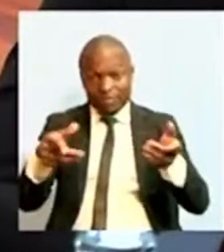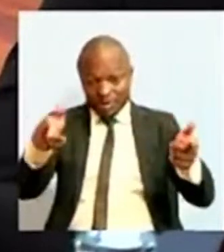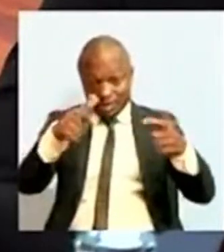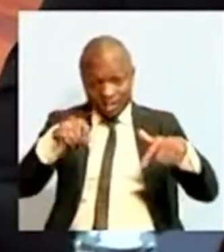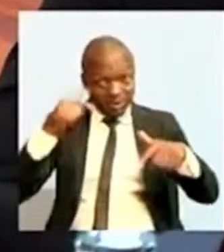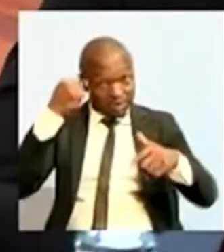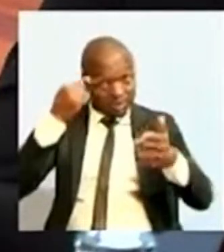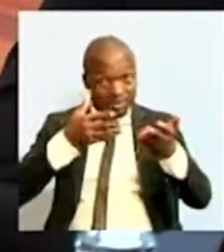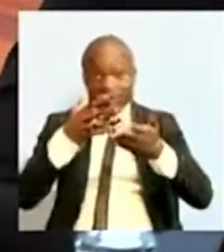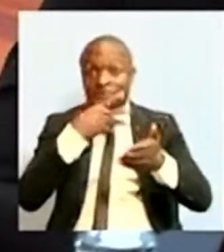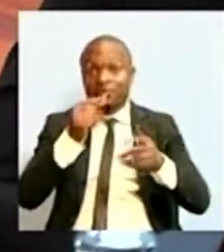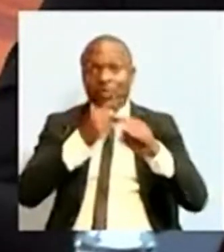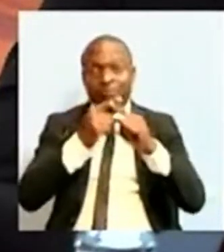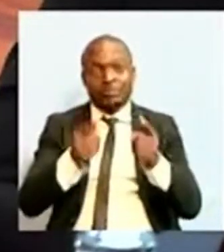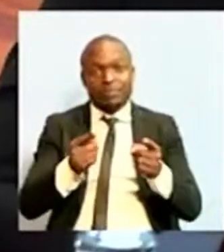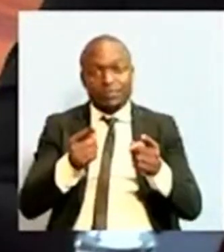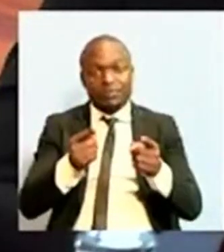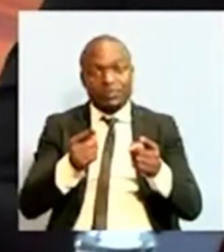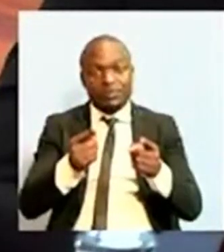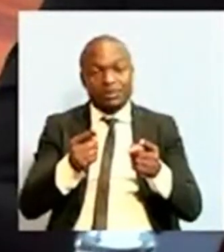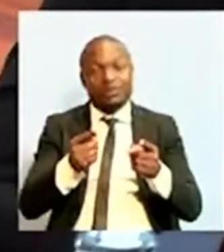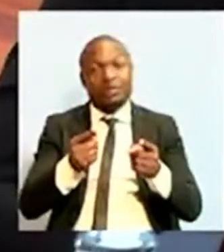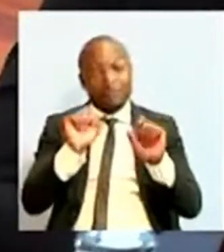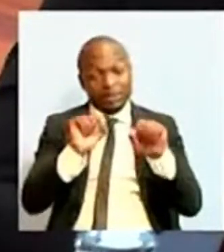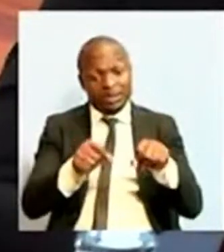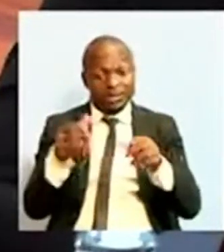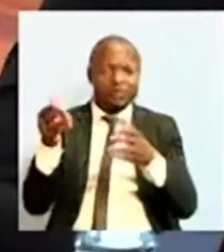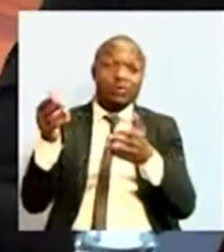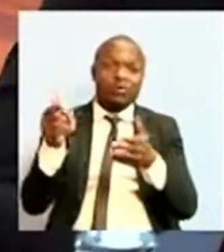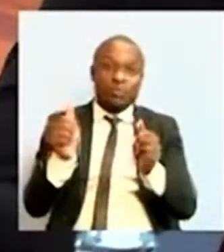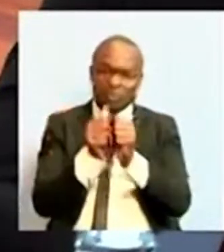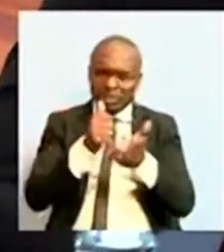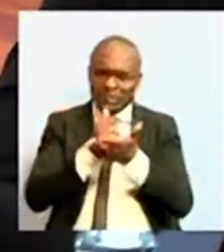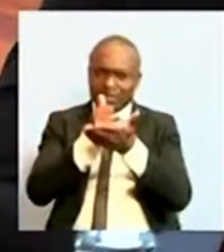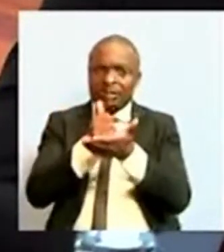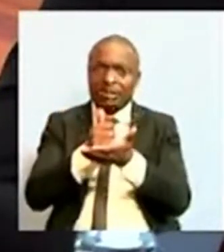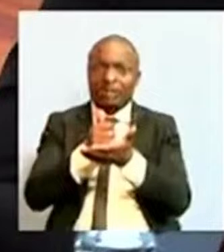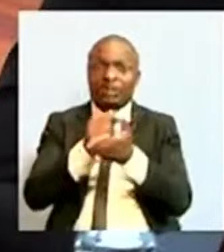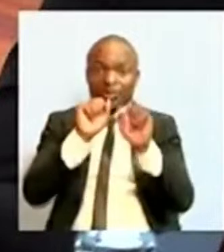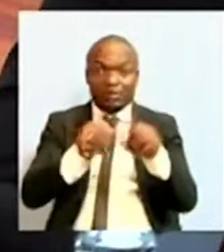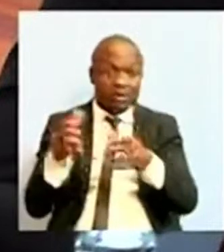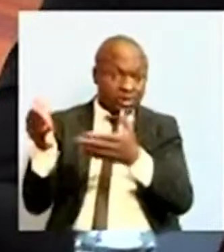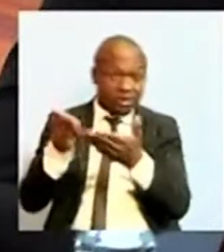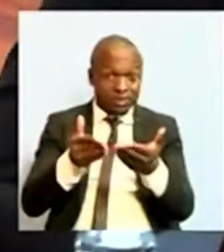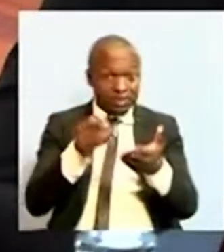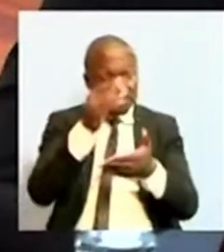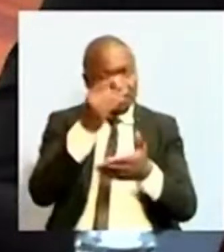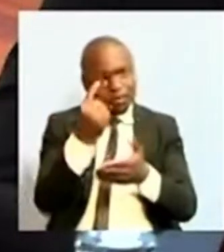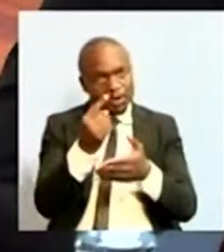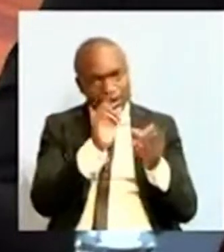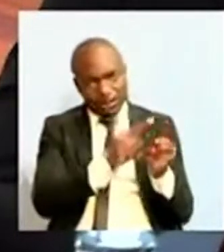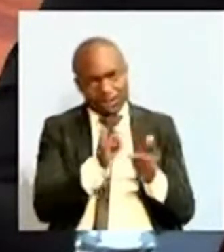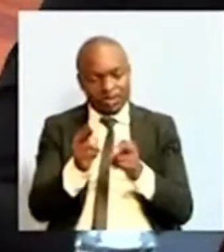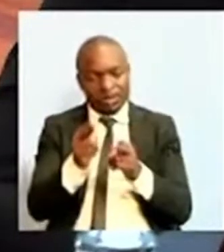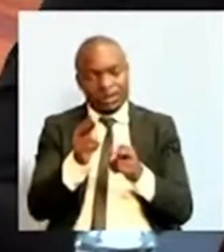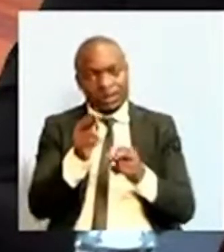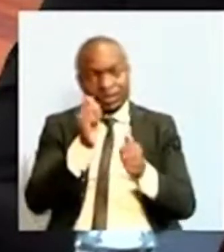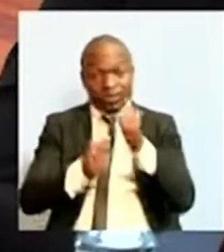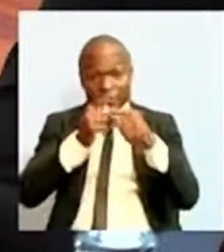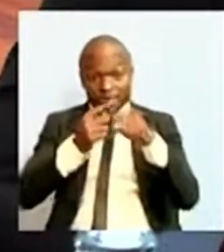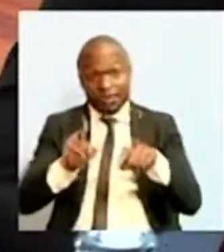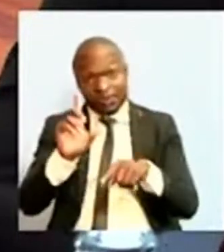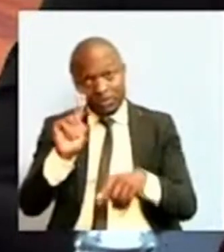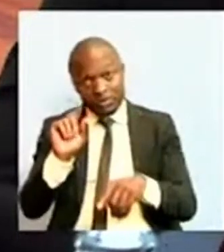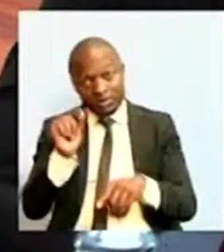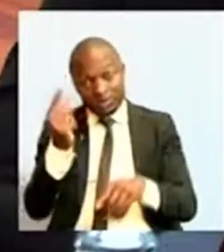I wish we brought, Chair, with your indulgence, we can bring one of the responses that was done for 2022, for